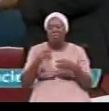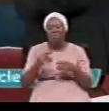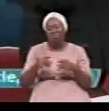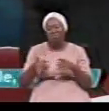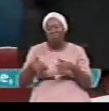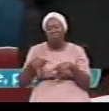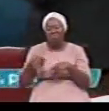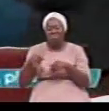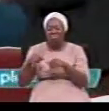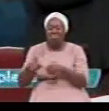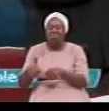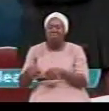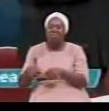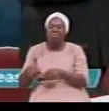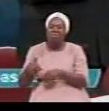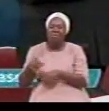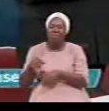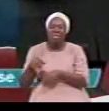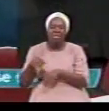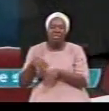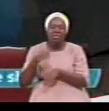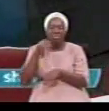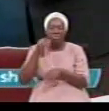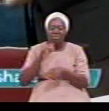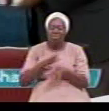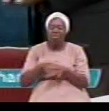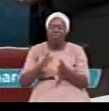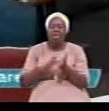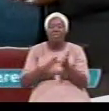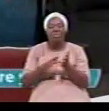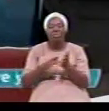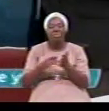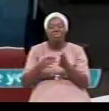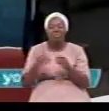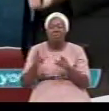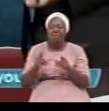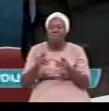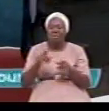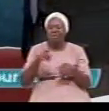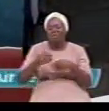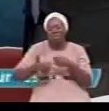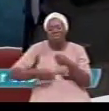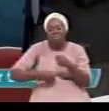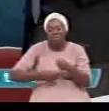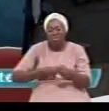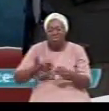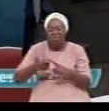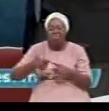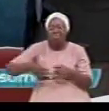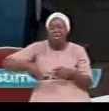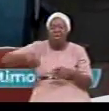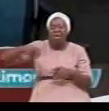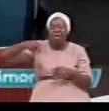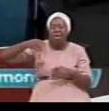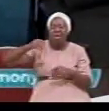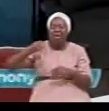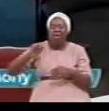discharged on medical grounds. And she's been suffering from high BP